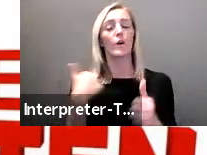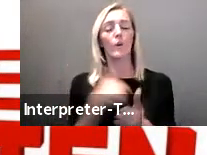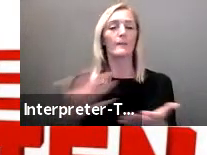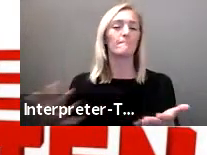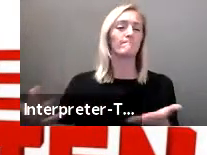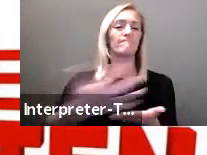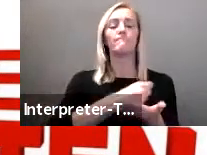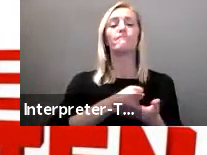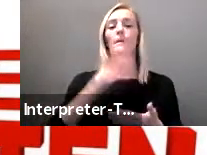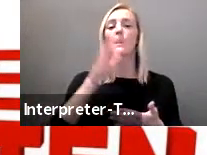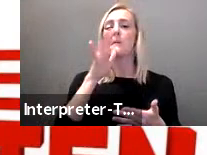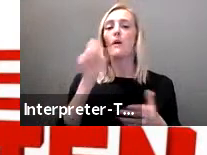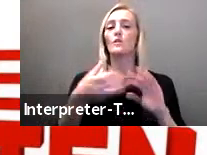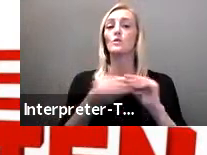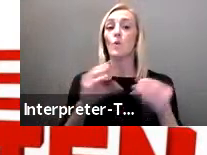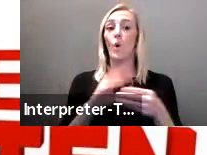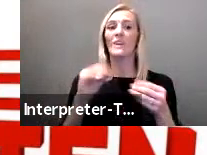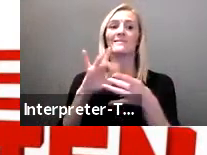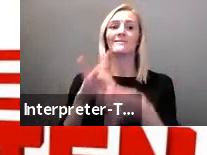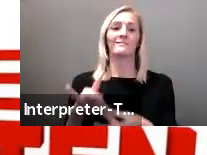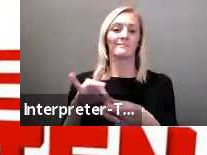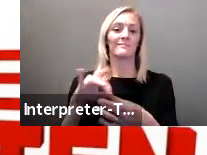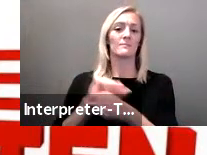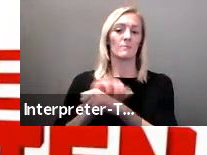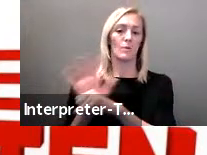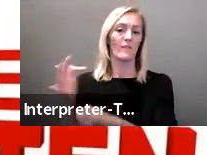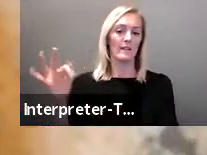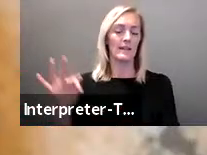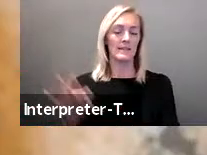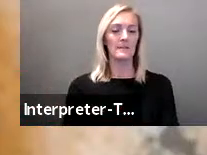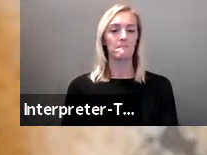voices on COVID-19. Next slide.